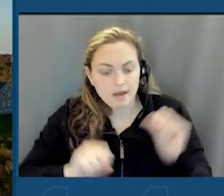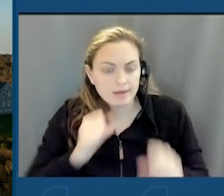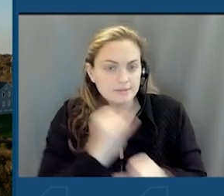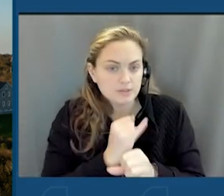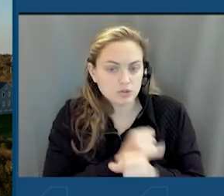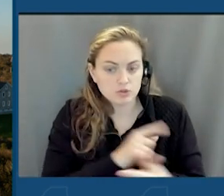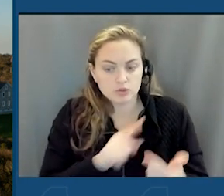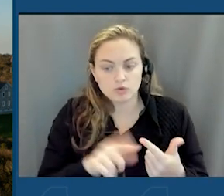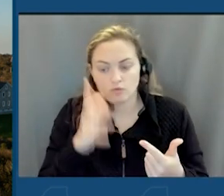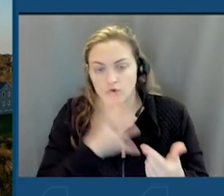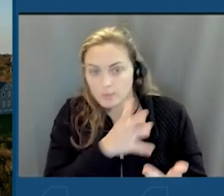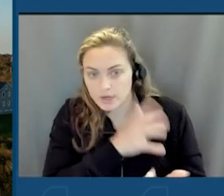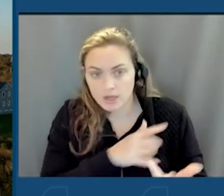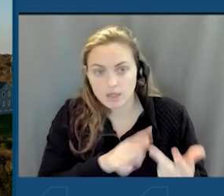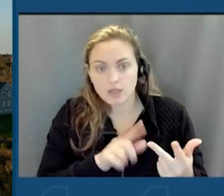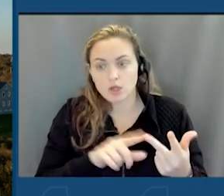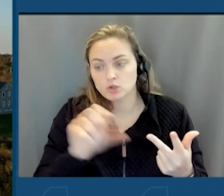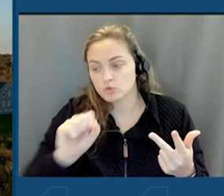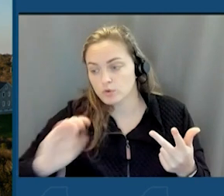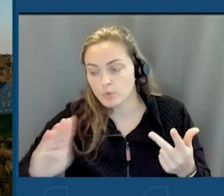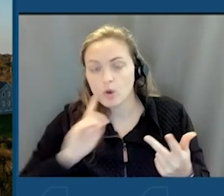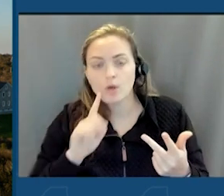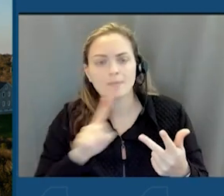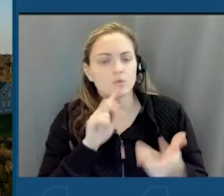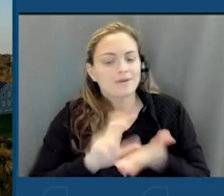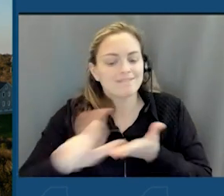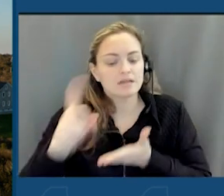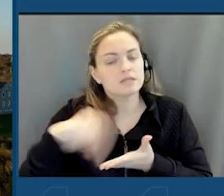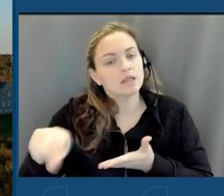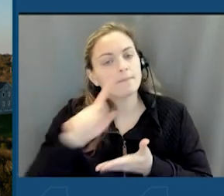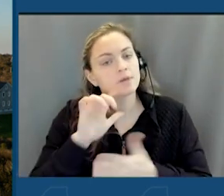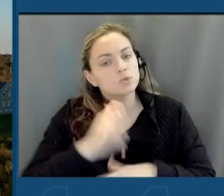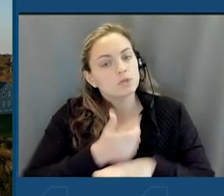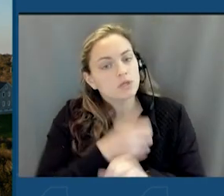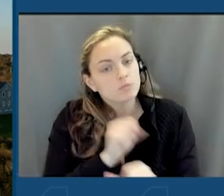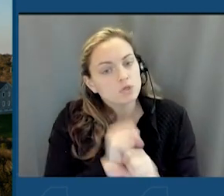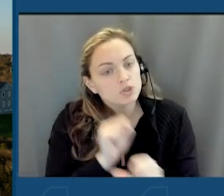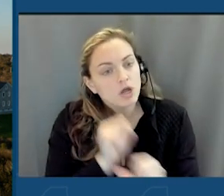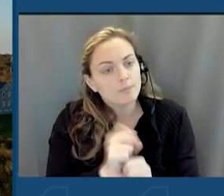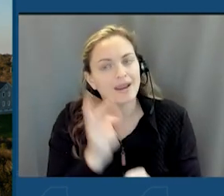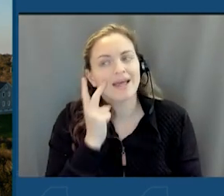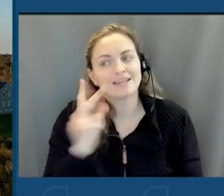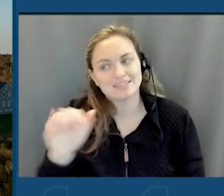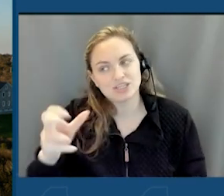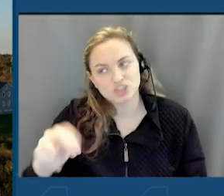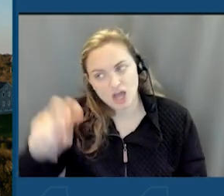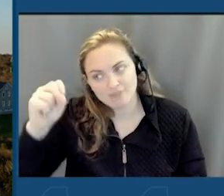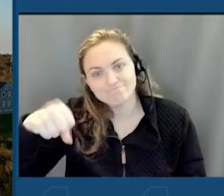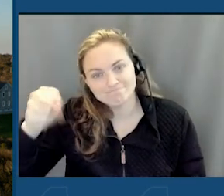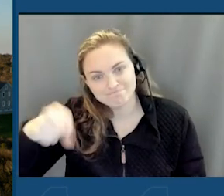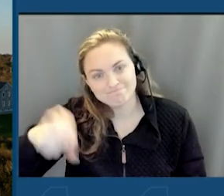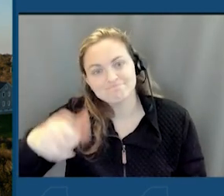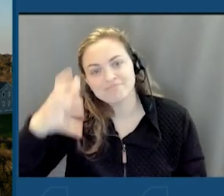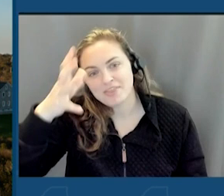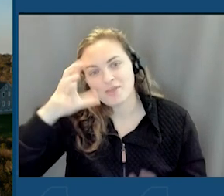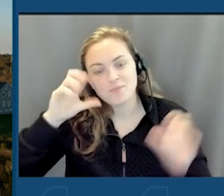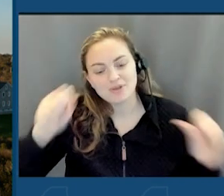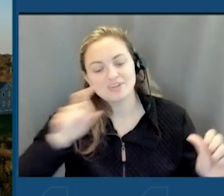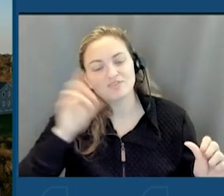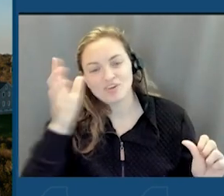Stony Brook, to invest in them, because that's where we're creating the jobs. And I see John nodding his head, the president of Farmingdale, and thank you for